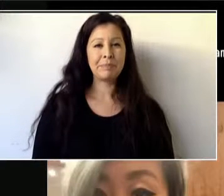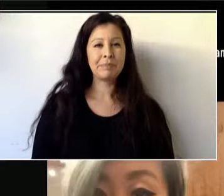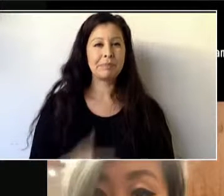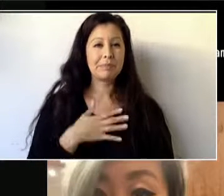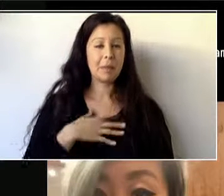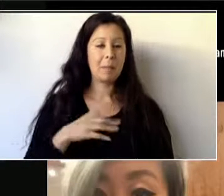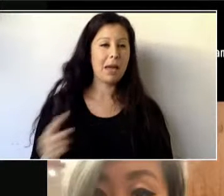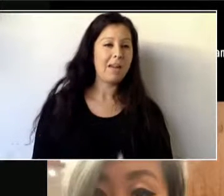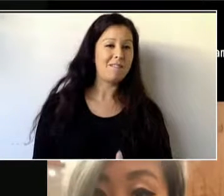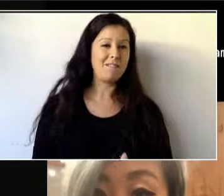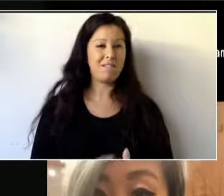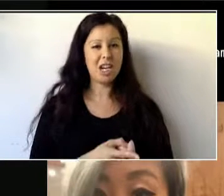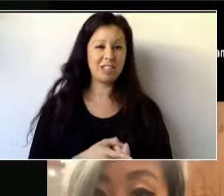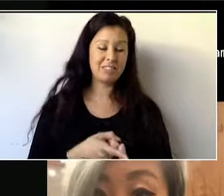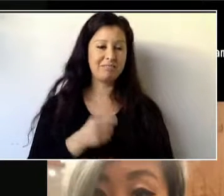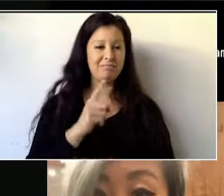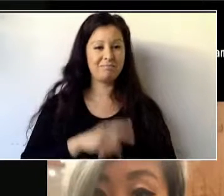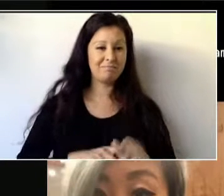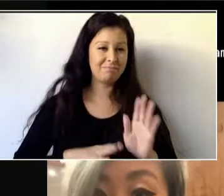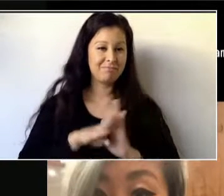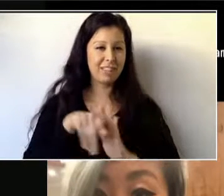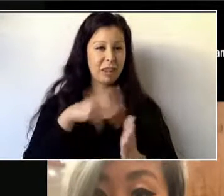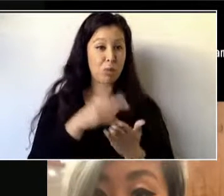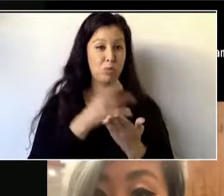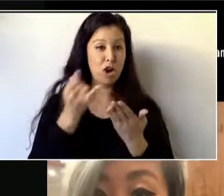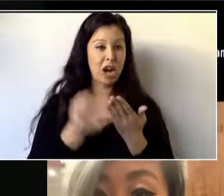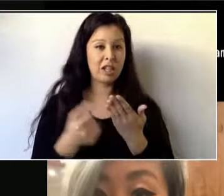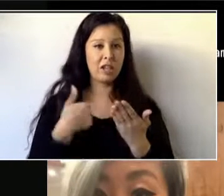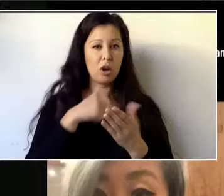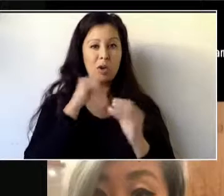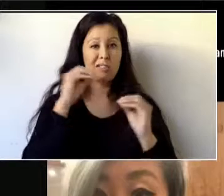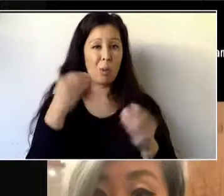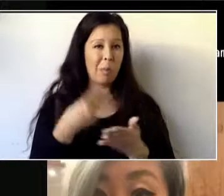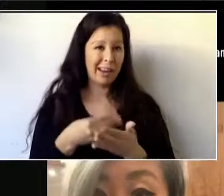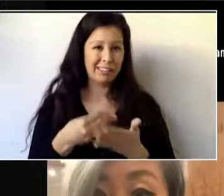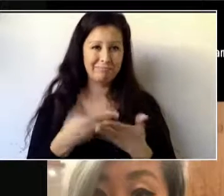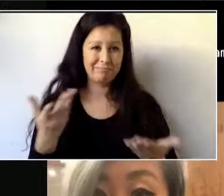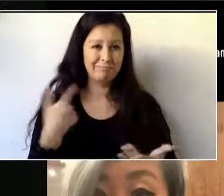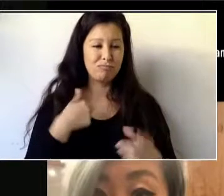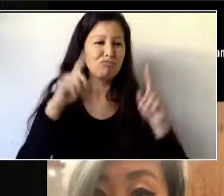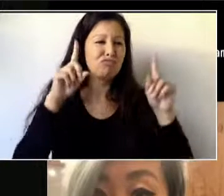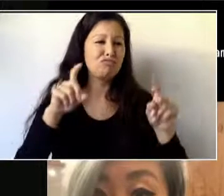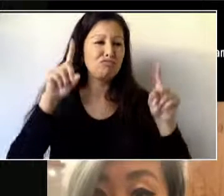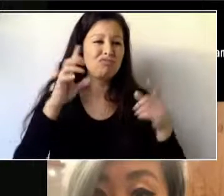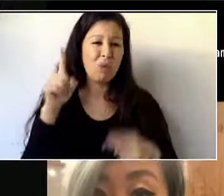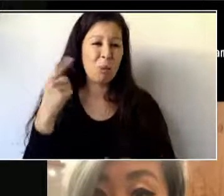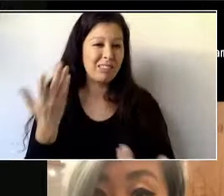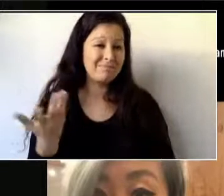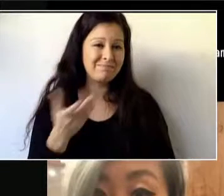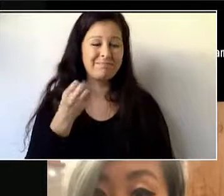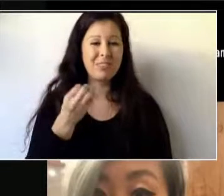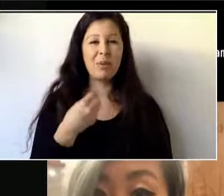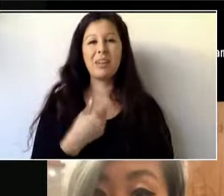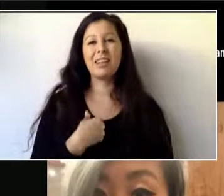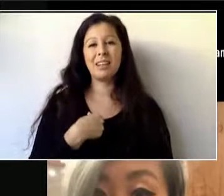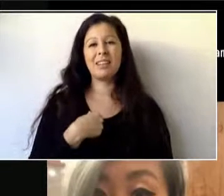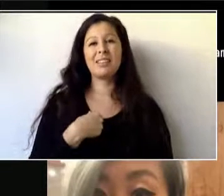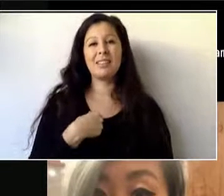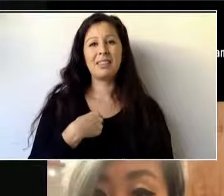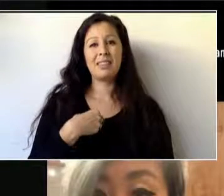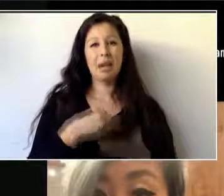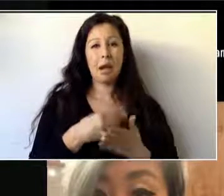first developed this project, we didn't have any funding. We were just experimenting. So I got